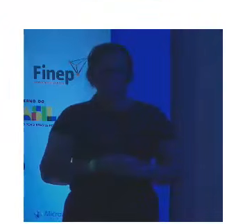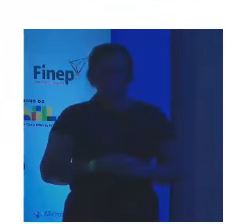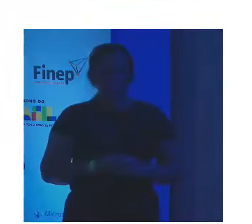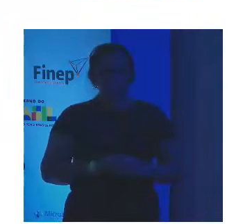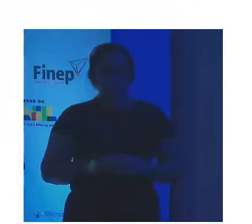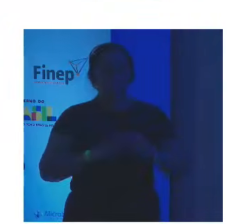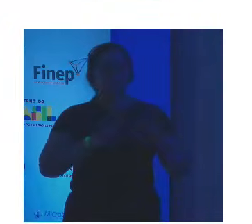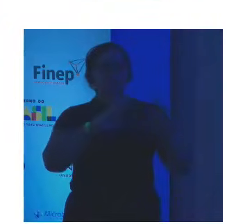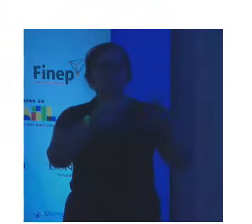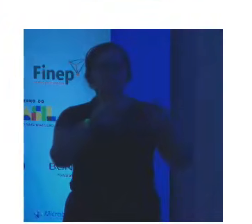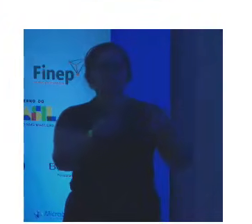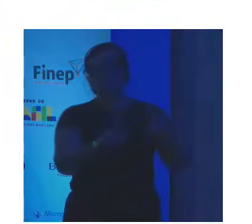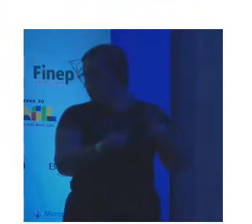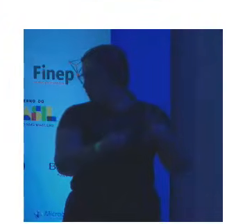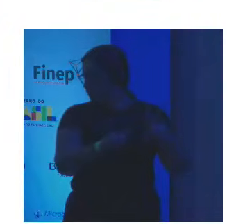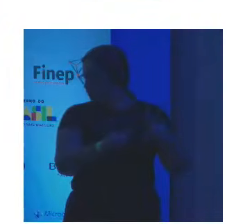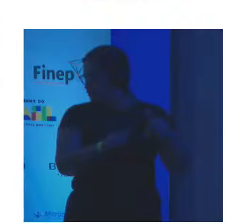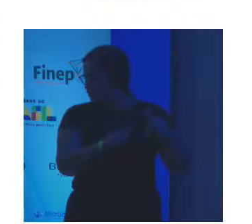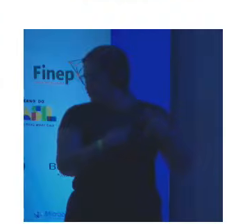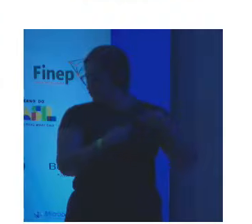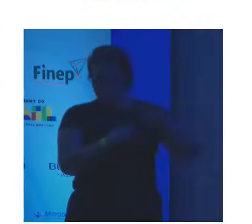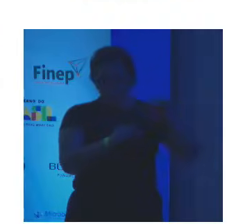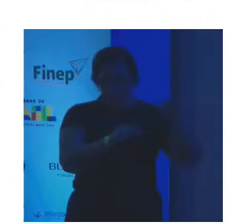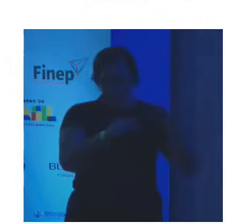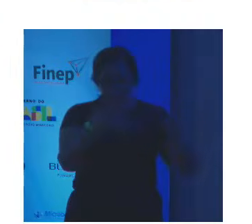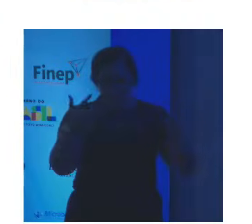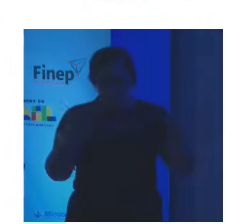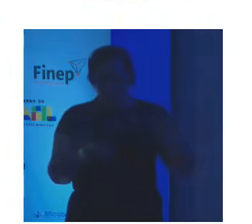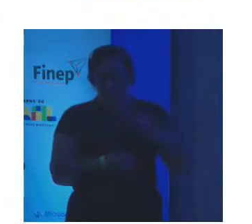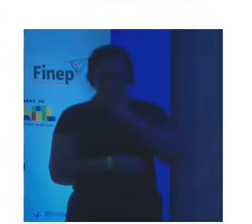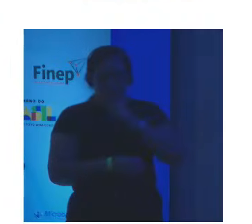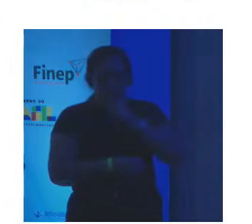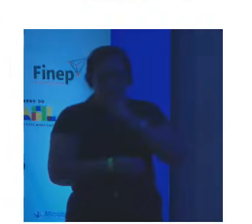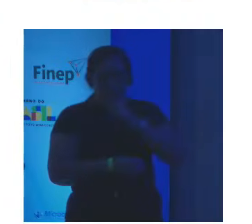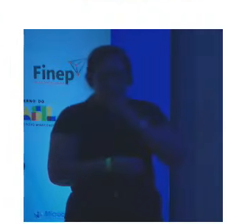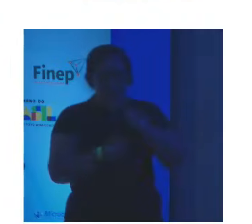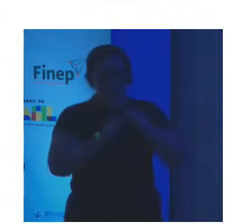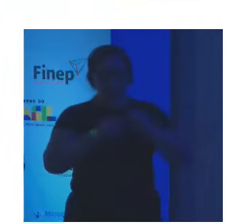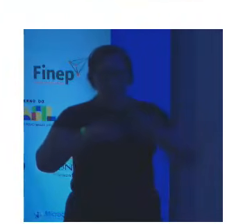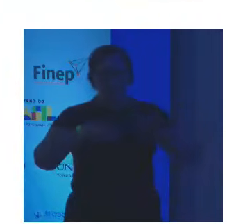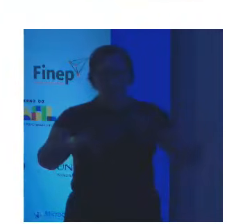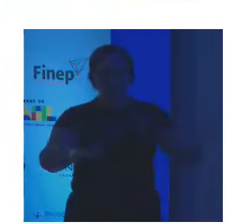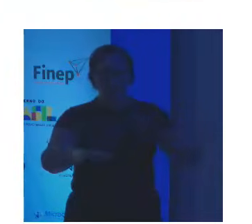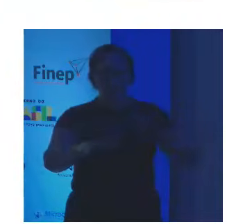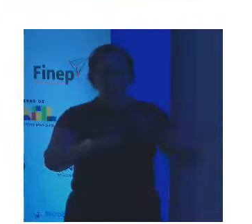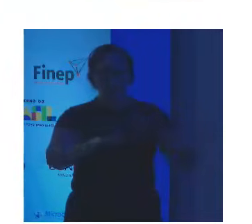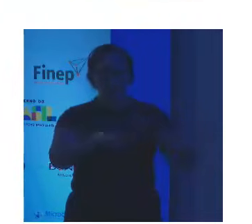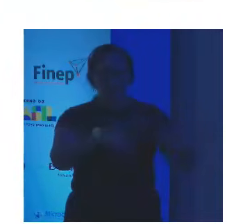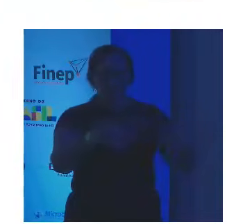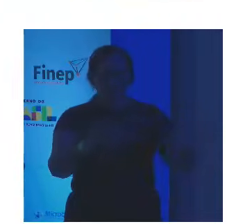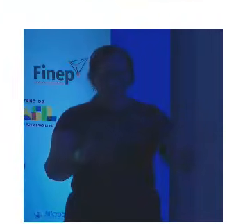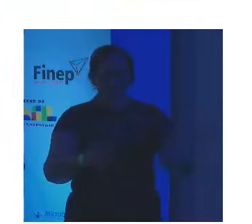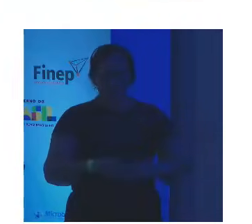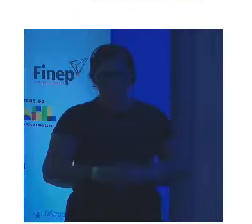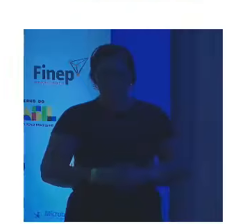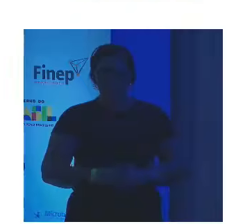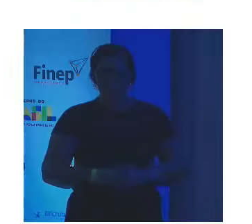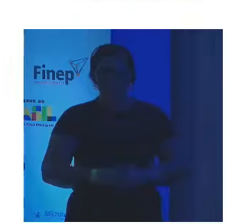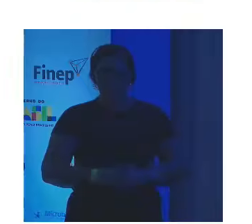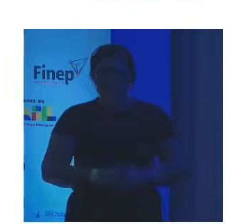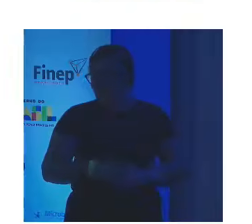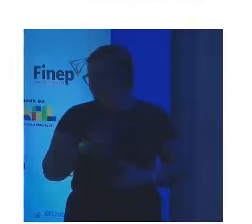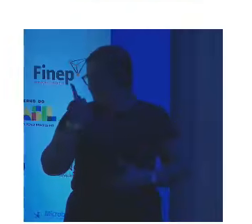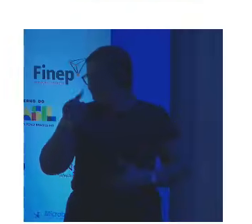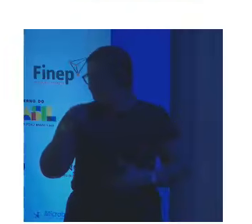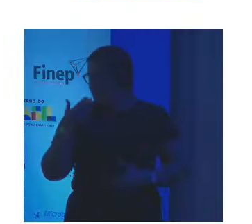are disseminating in the Pacific, and we had some work on this. All this turbulent part, and then a kind of